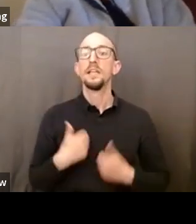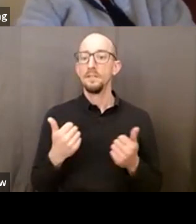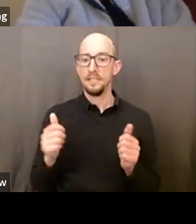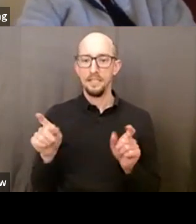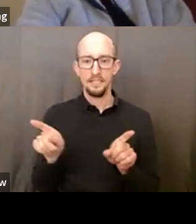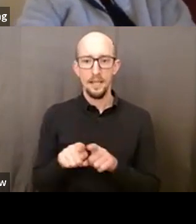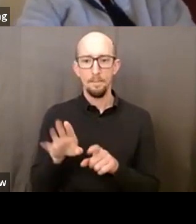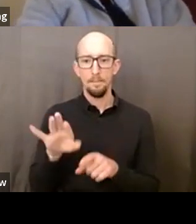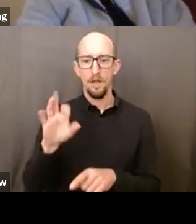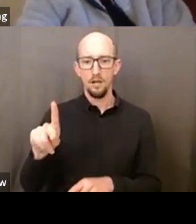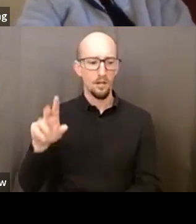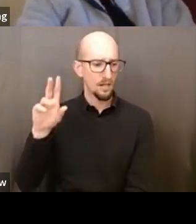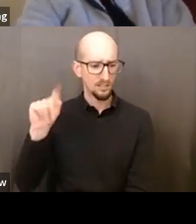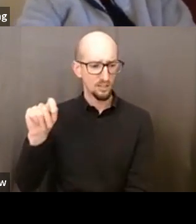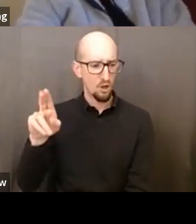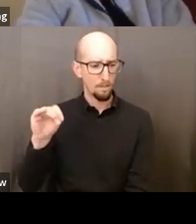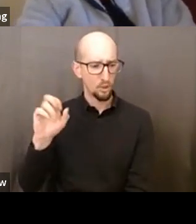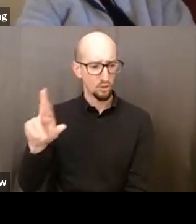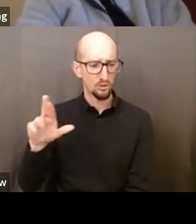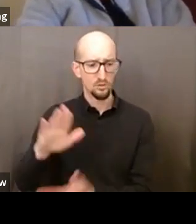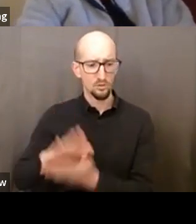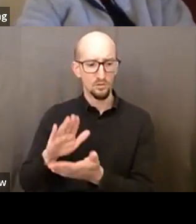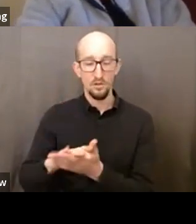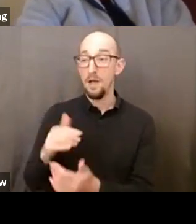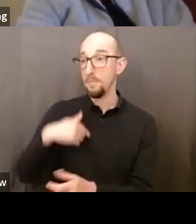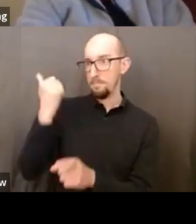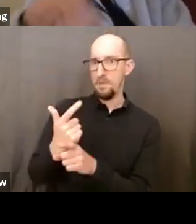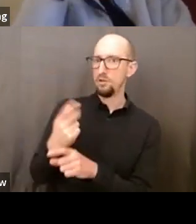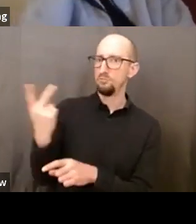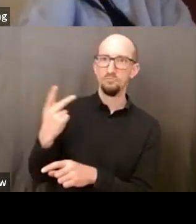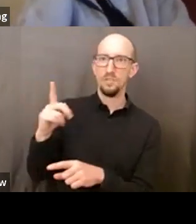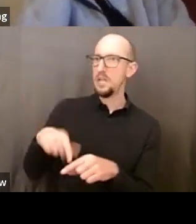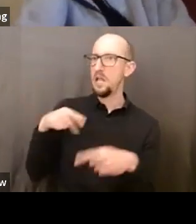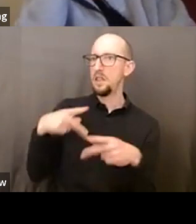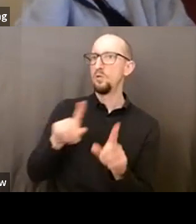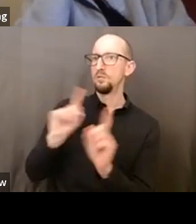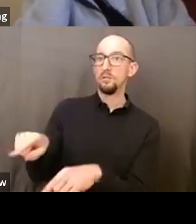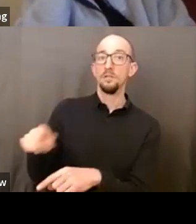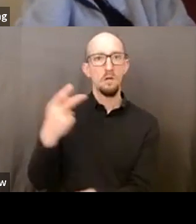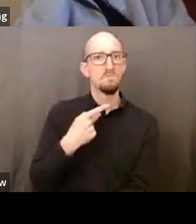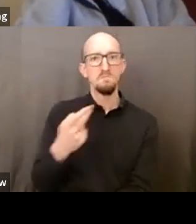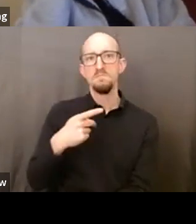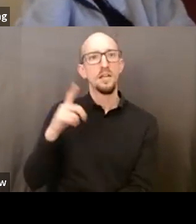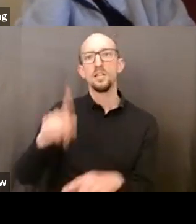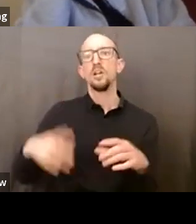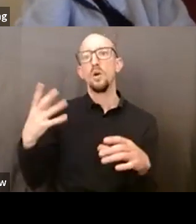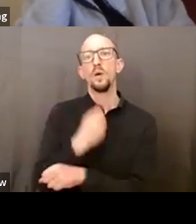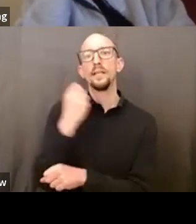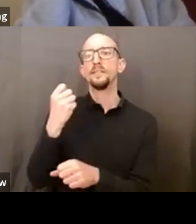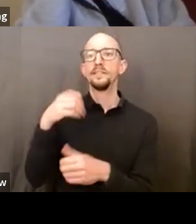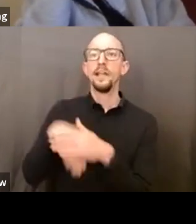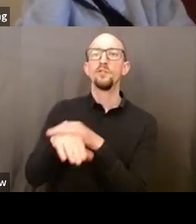which unfortunately my brother and I were not able to attend as we were not able to win the entrance